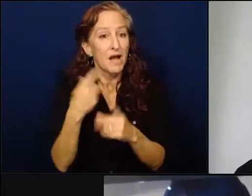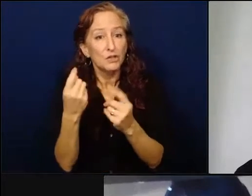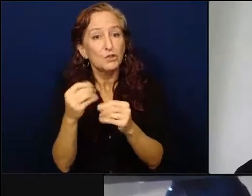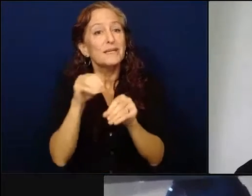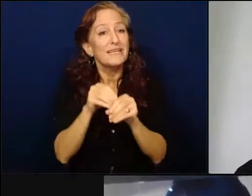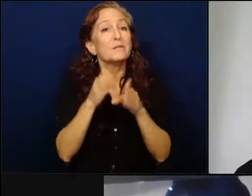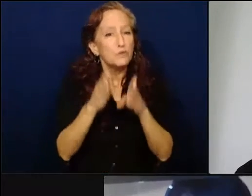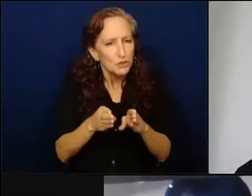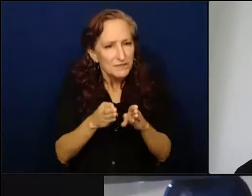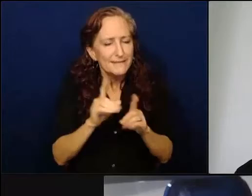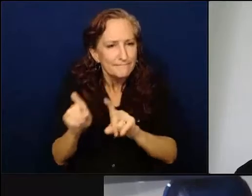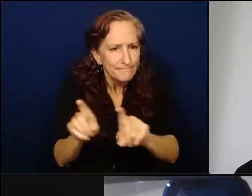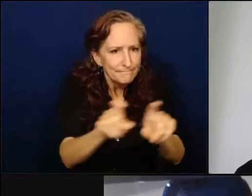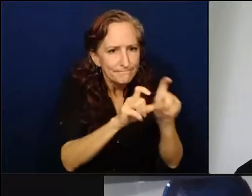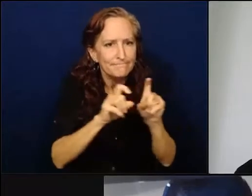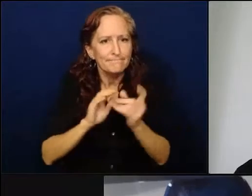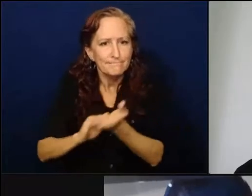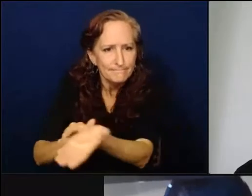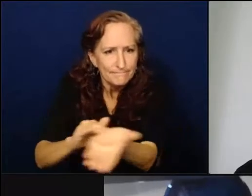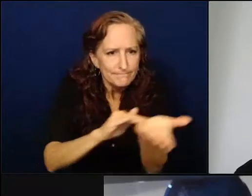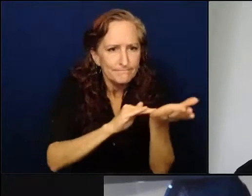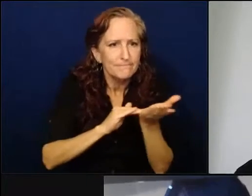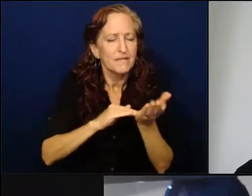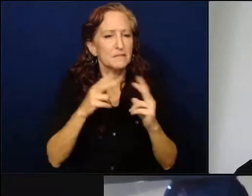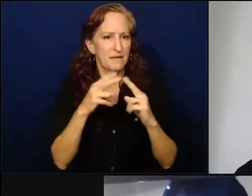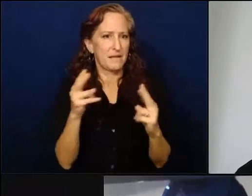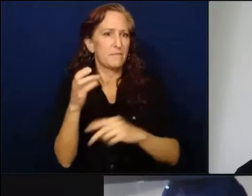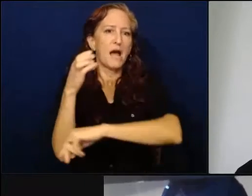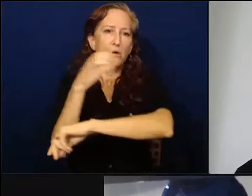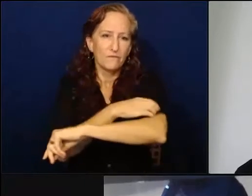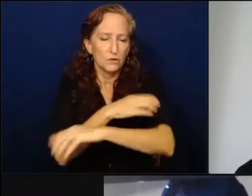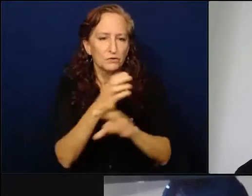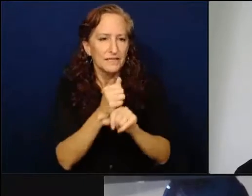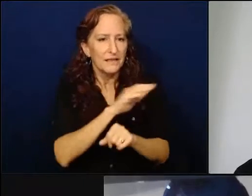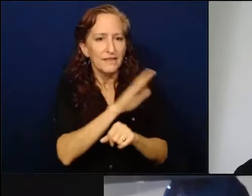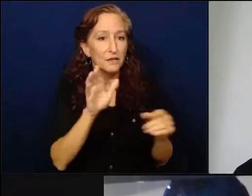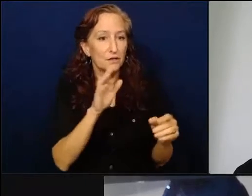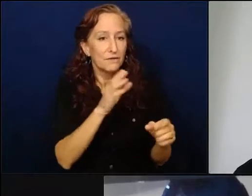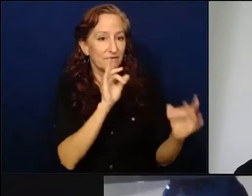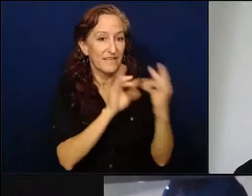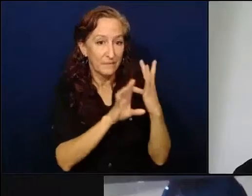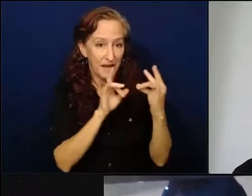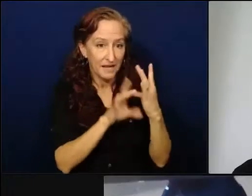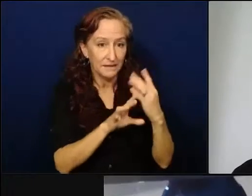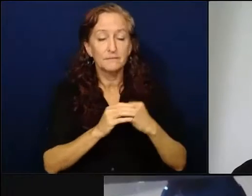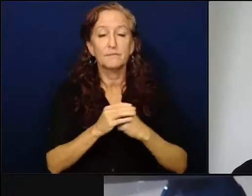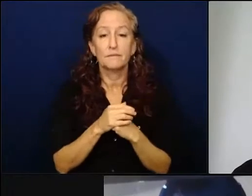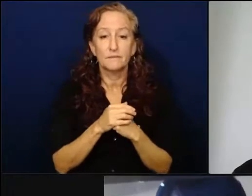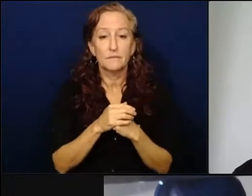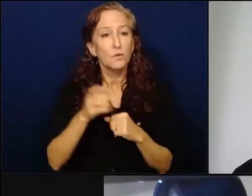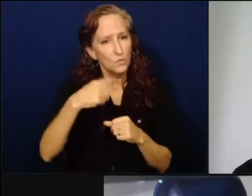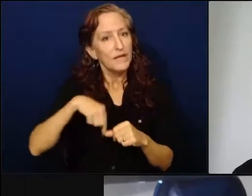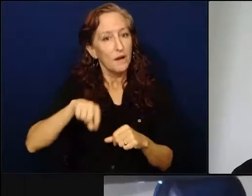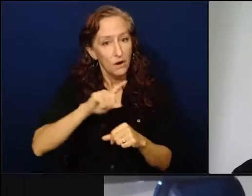we go. And it's been powerful to be able to get that direct feedback from our organization. And we are essential workers, so we